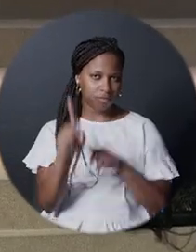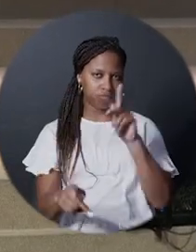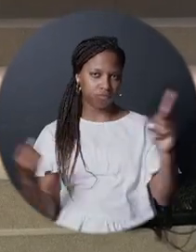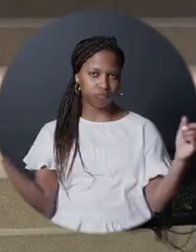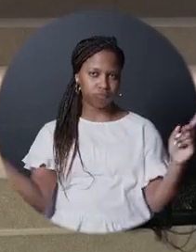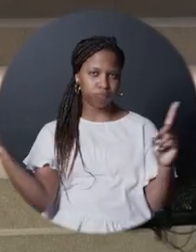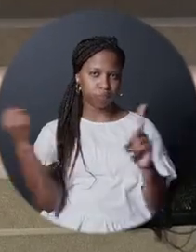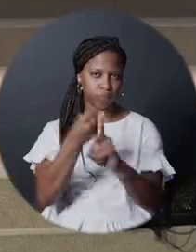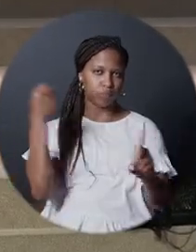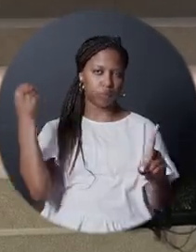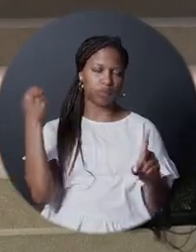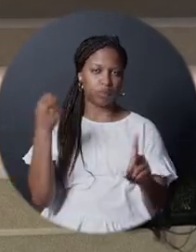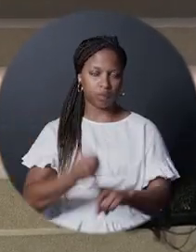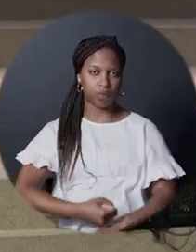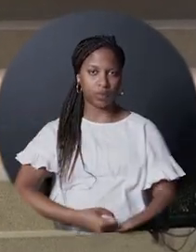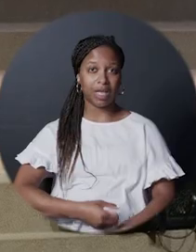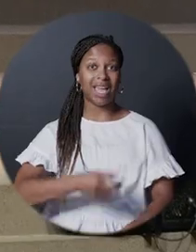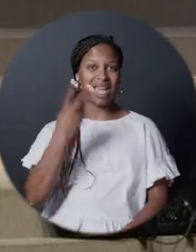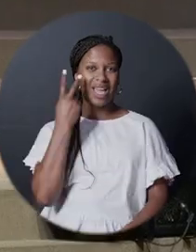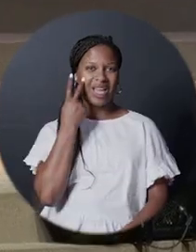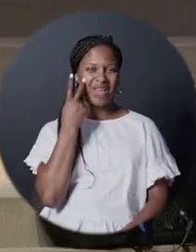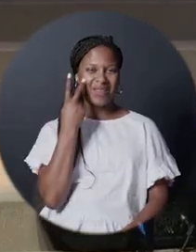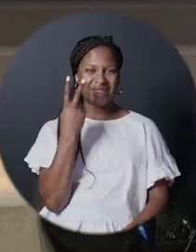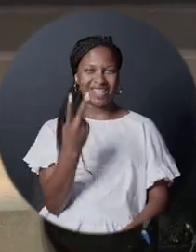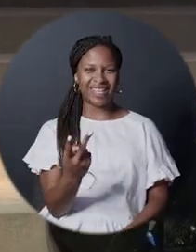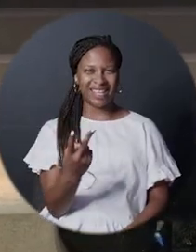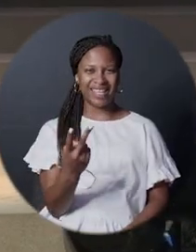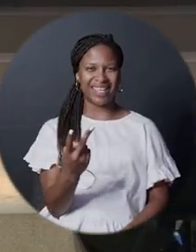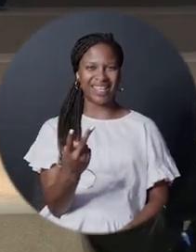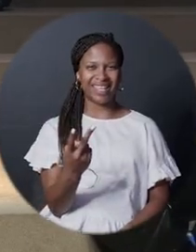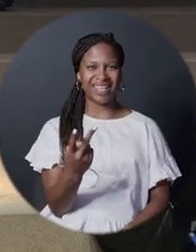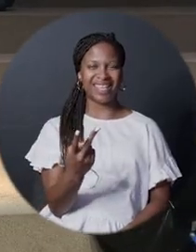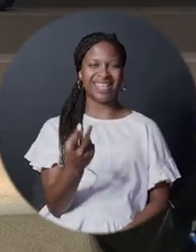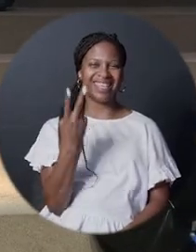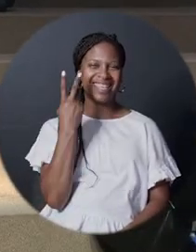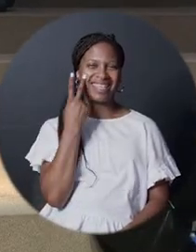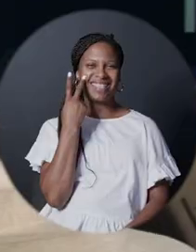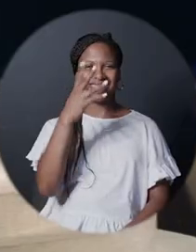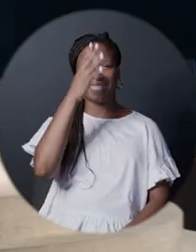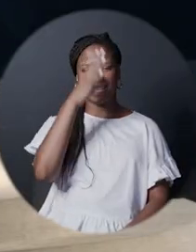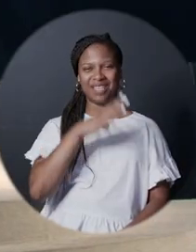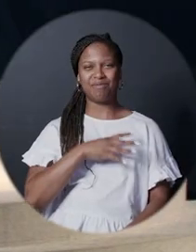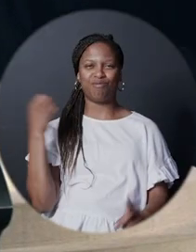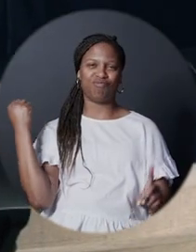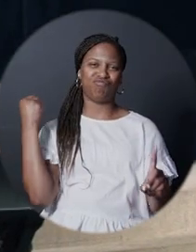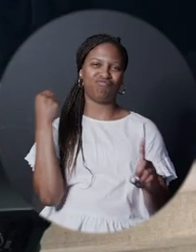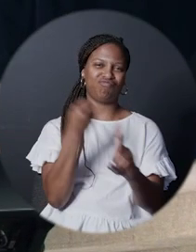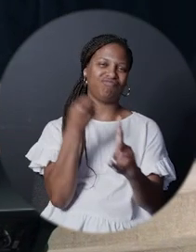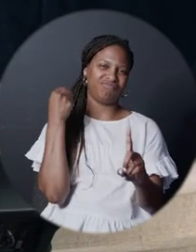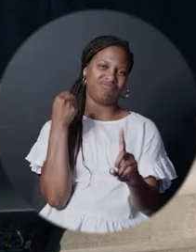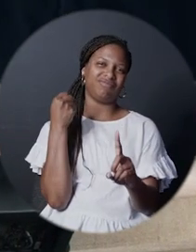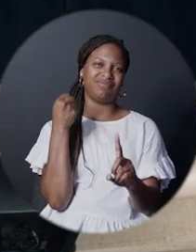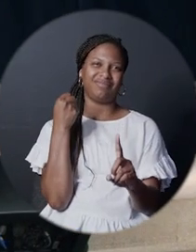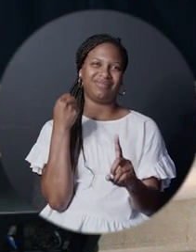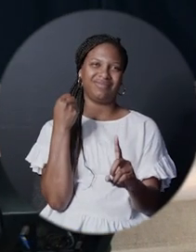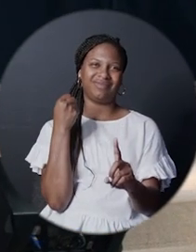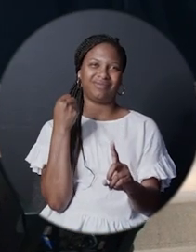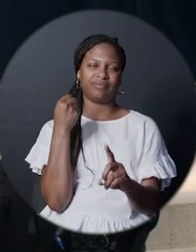people get knocked out. I'll see somebody get hit. But have you ever seen this? Jacob, you ever seen a dude get knocked